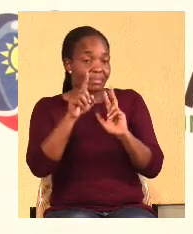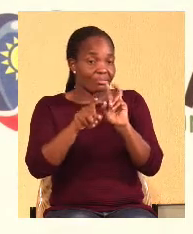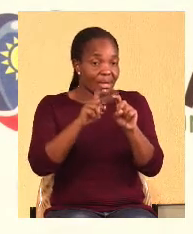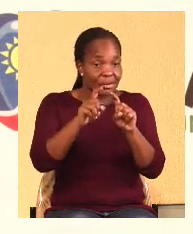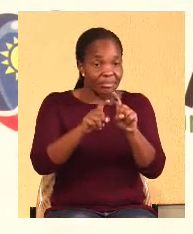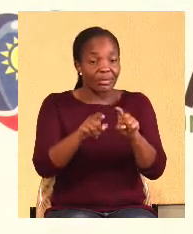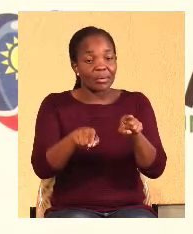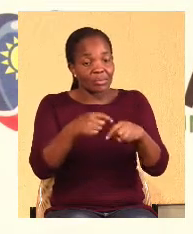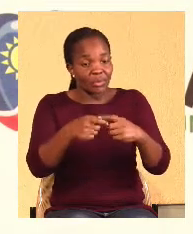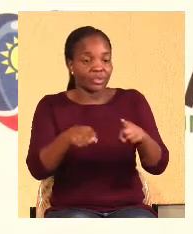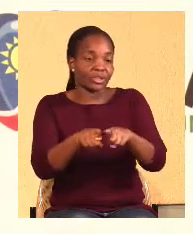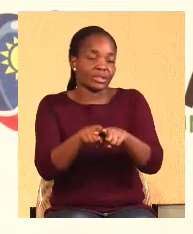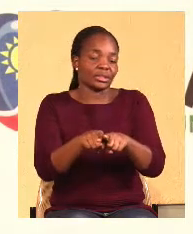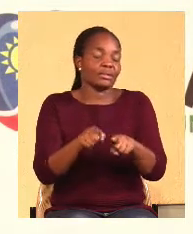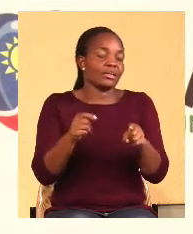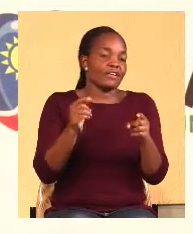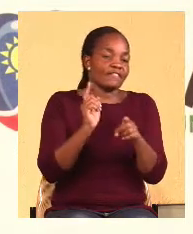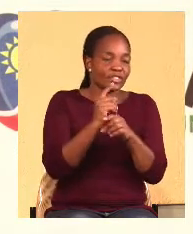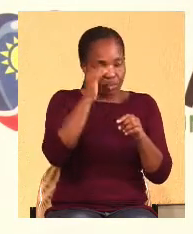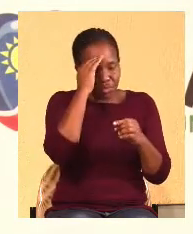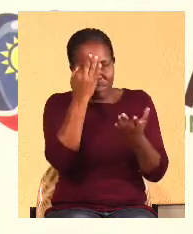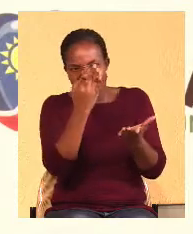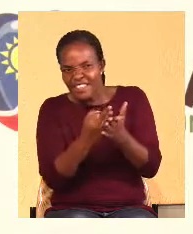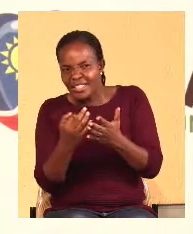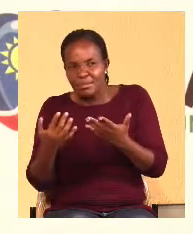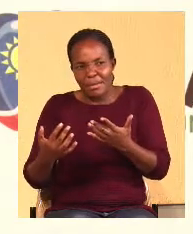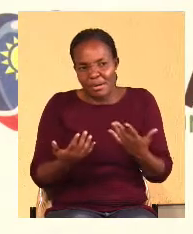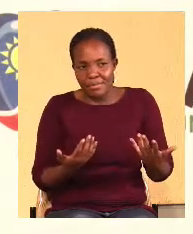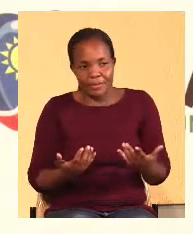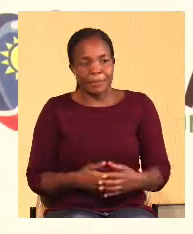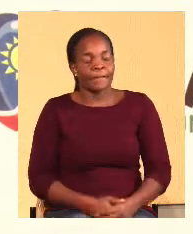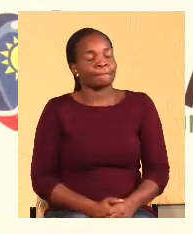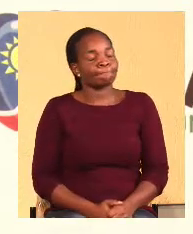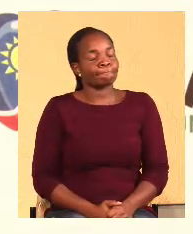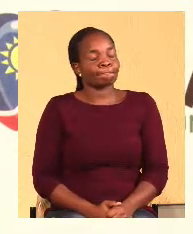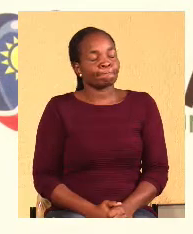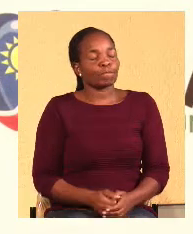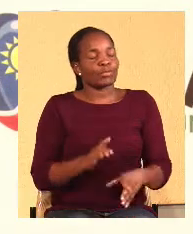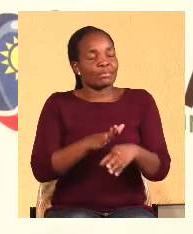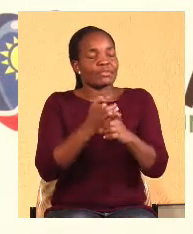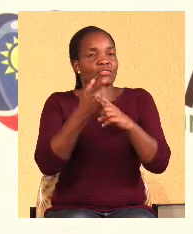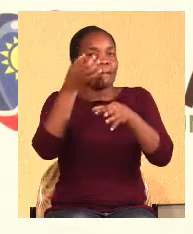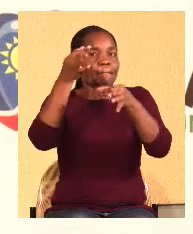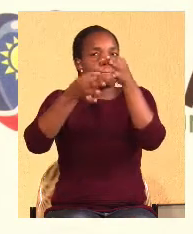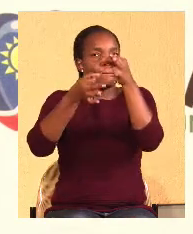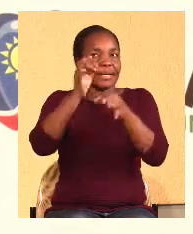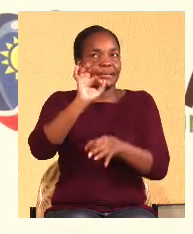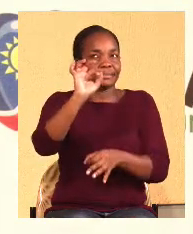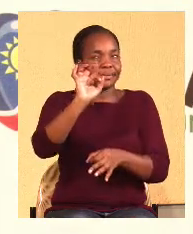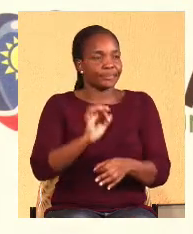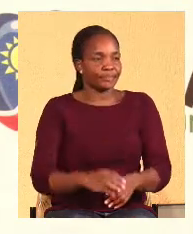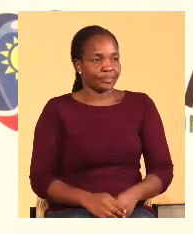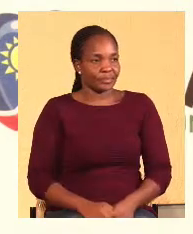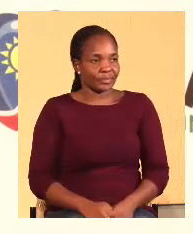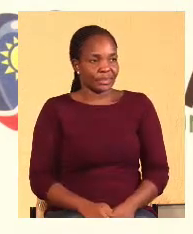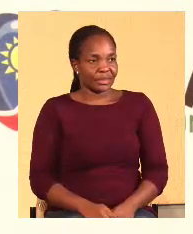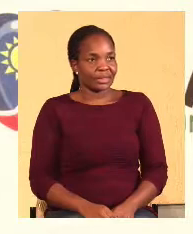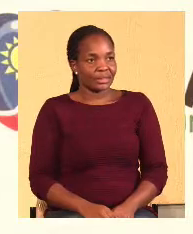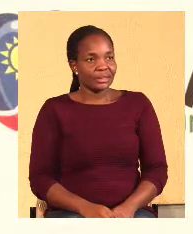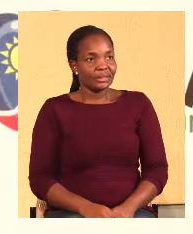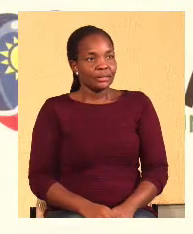So therefore that is a matter that can be proven or disproven in the court of law. So therefore the intention really to